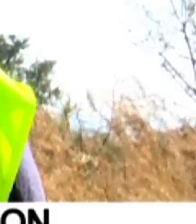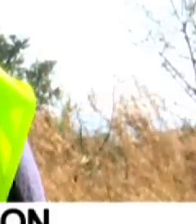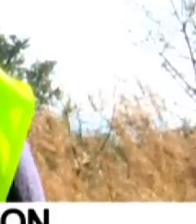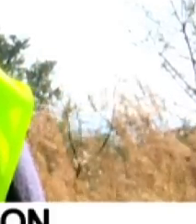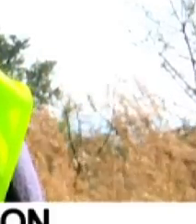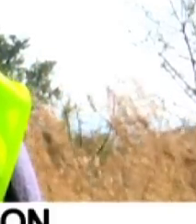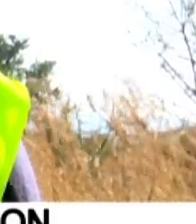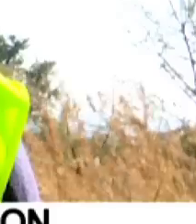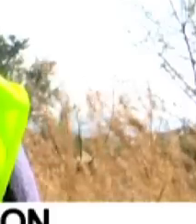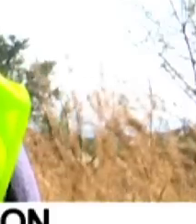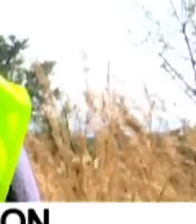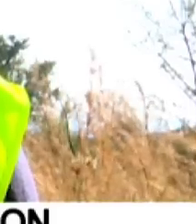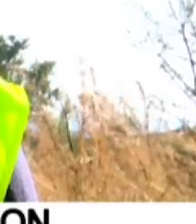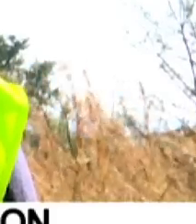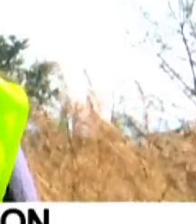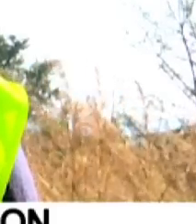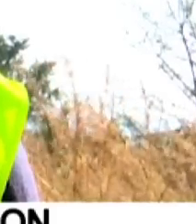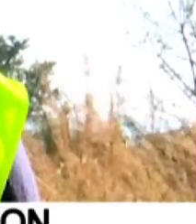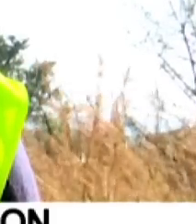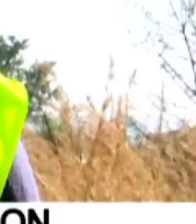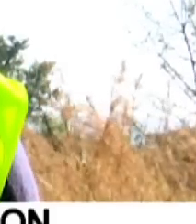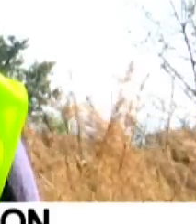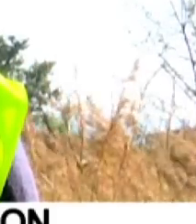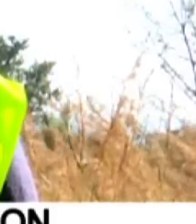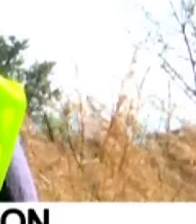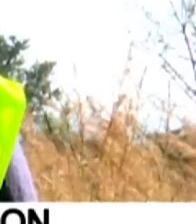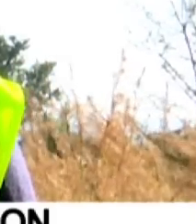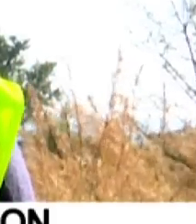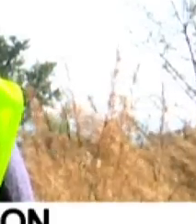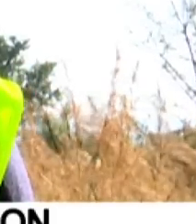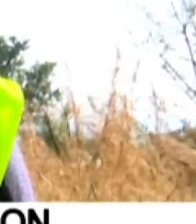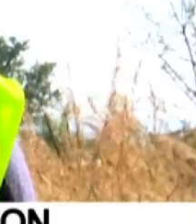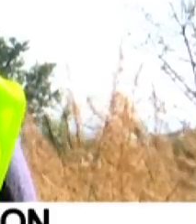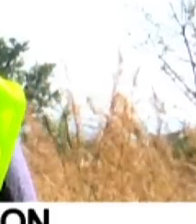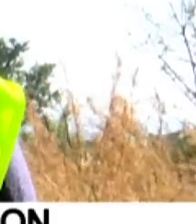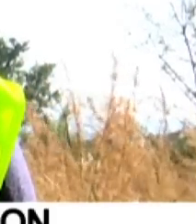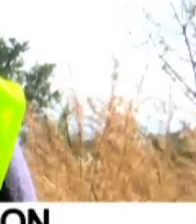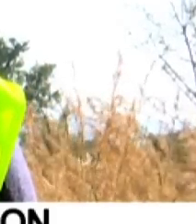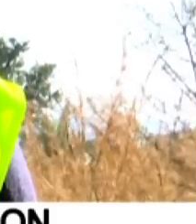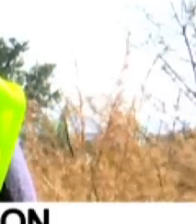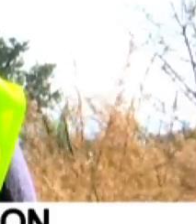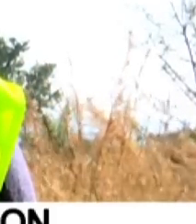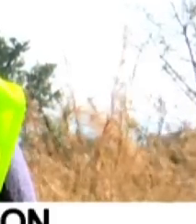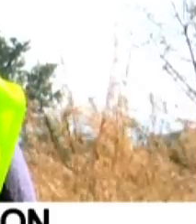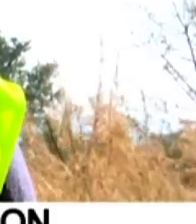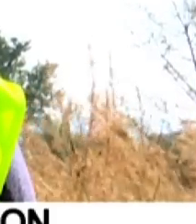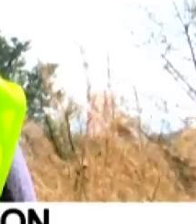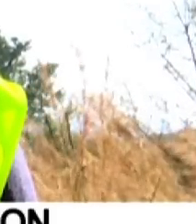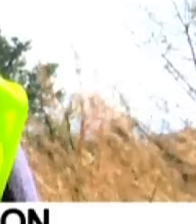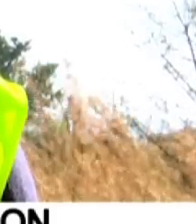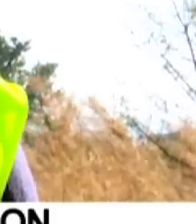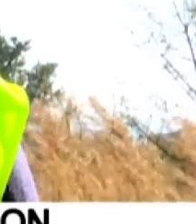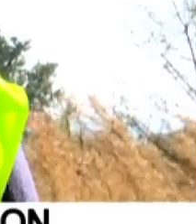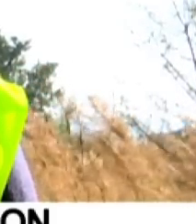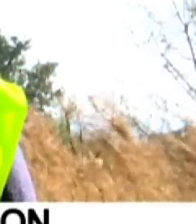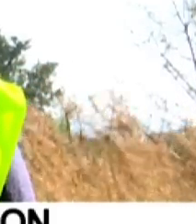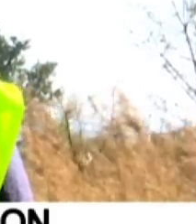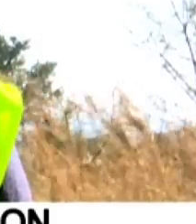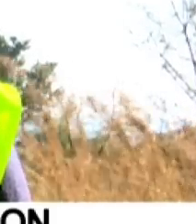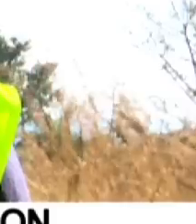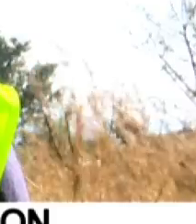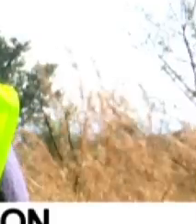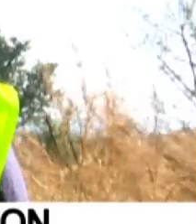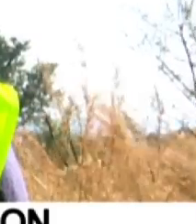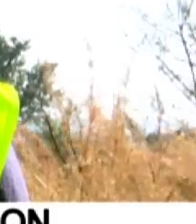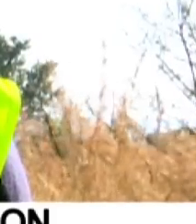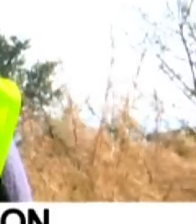not have been that good. But we are leaving the investigation of the exact cause of